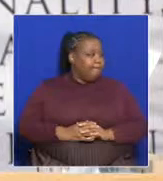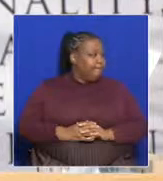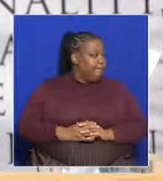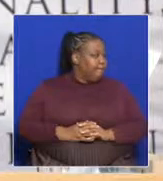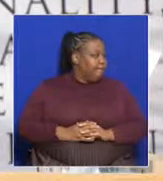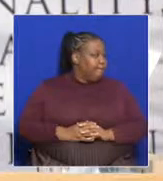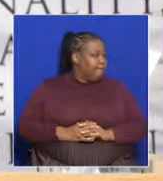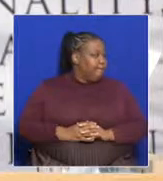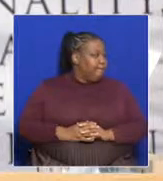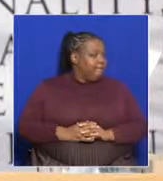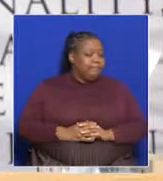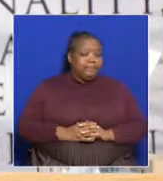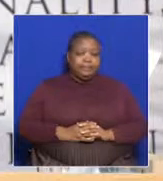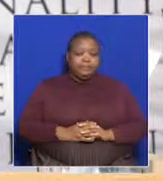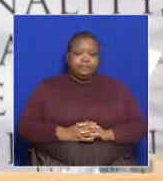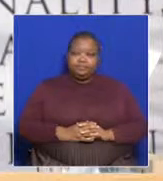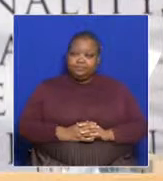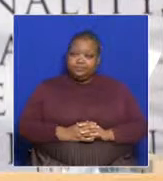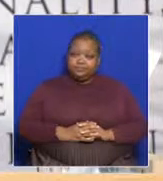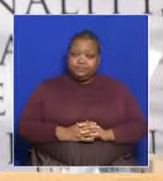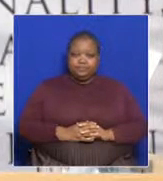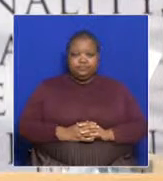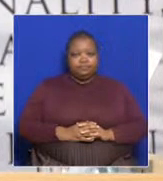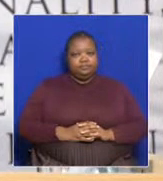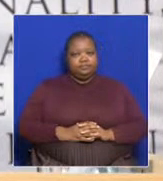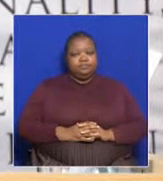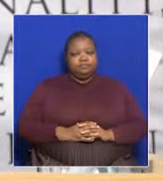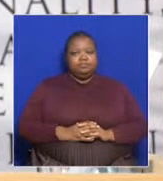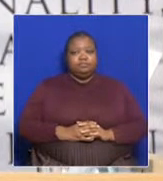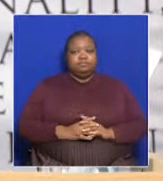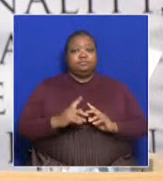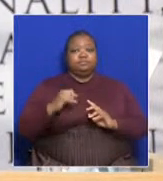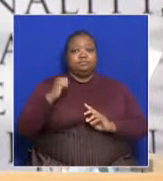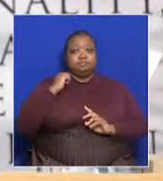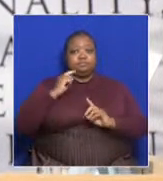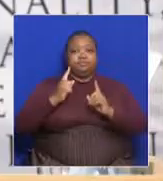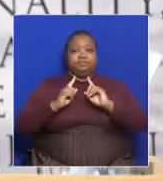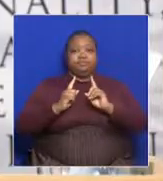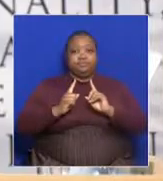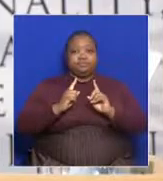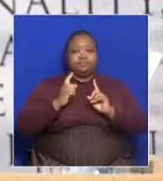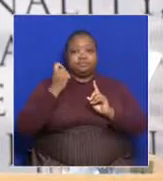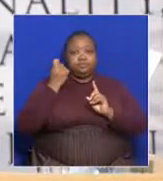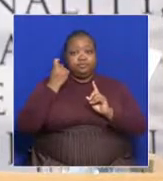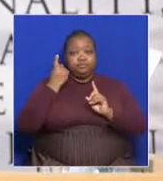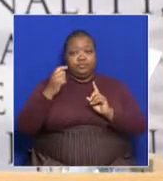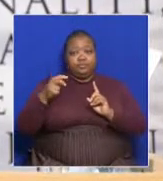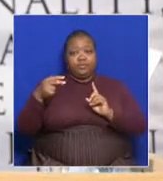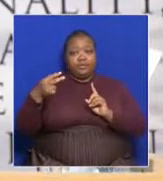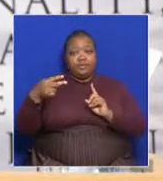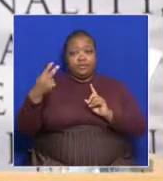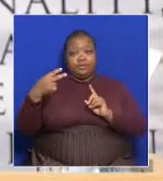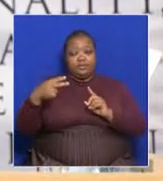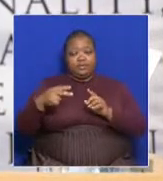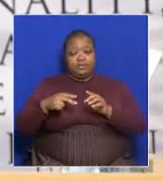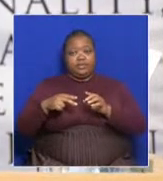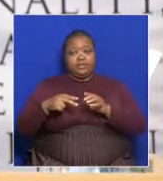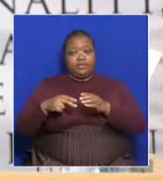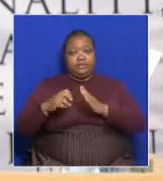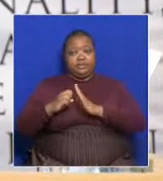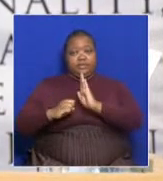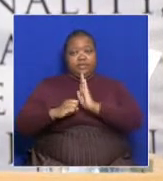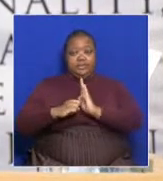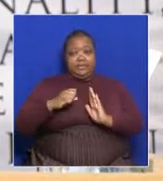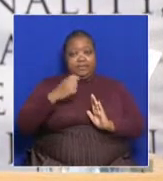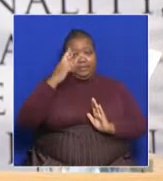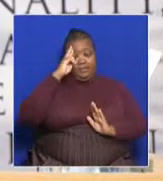as I understand from our interaction yesterday, this is actually your second statement. You remember the first is the unsigned version. Yes, Okay. correct. This is your